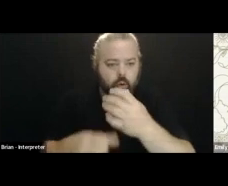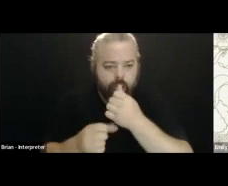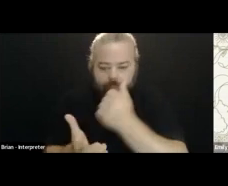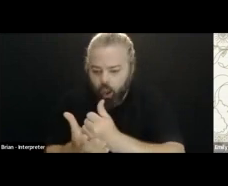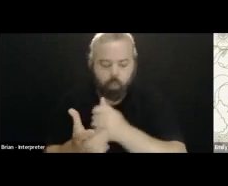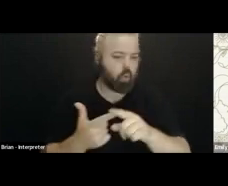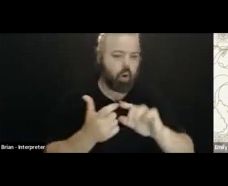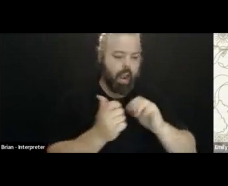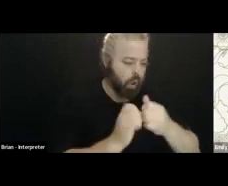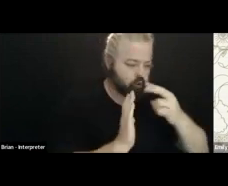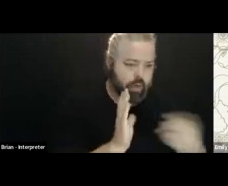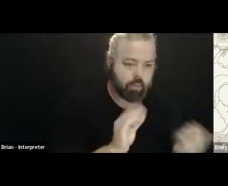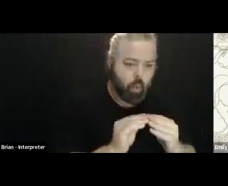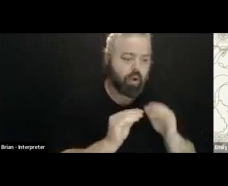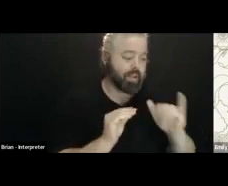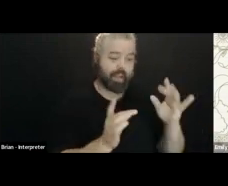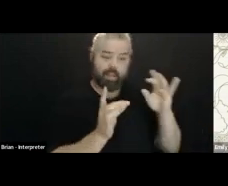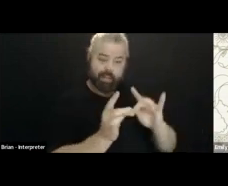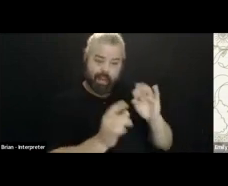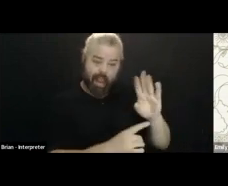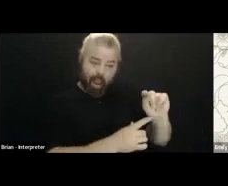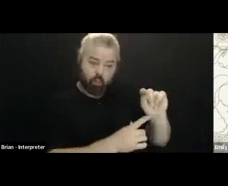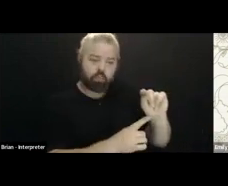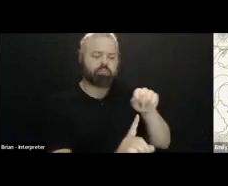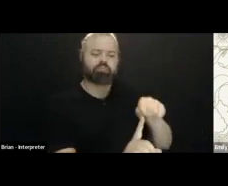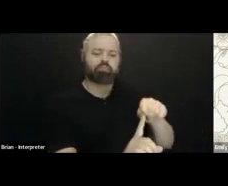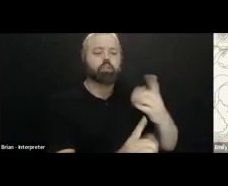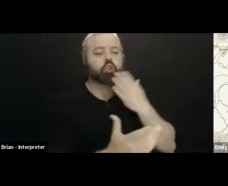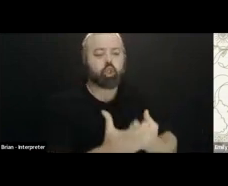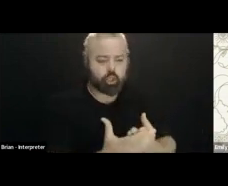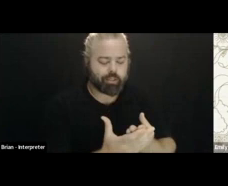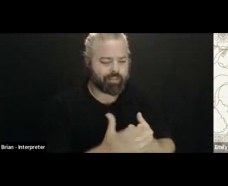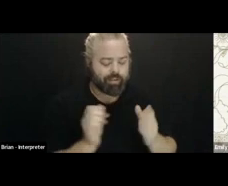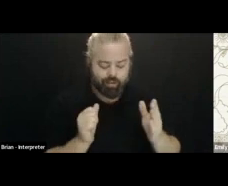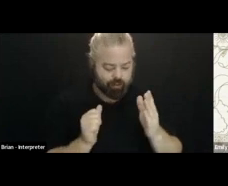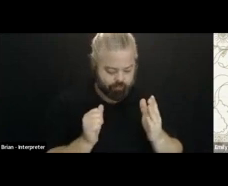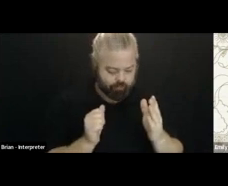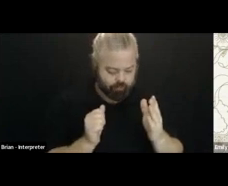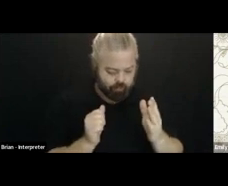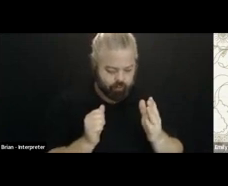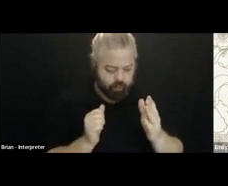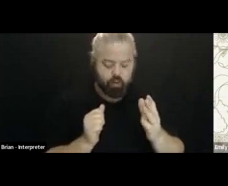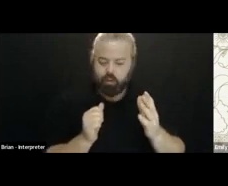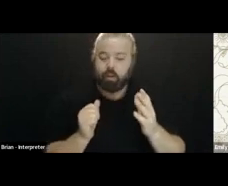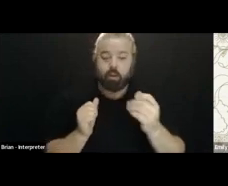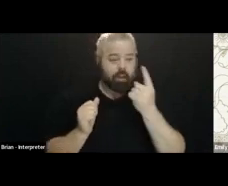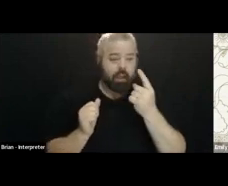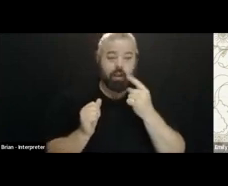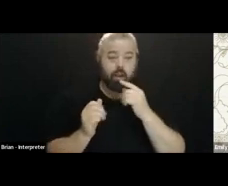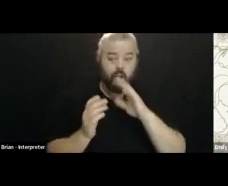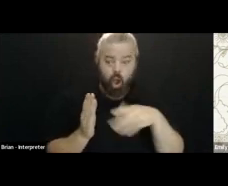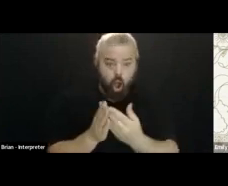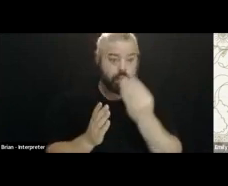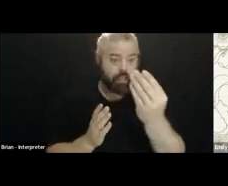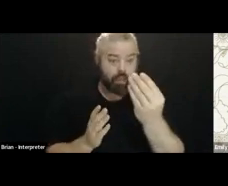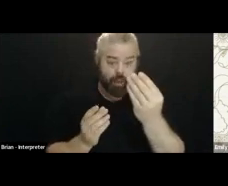that link out is always good. We never want to make sure that all the important information we have is limited to a social